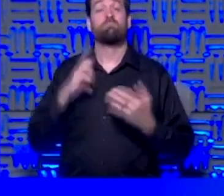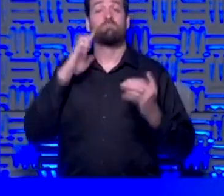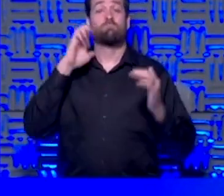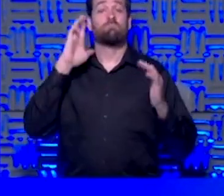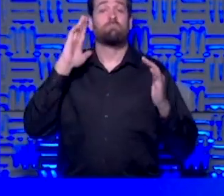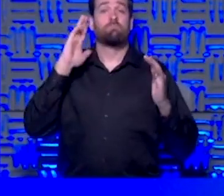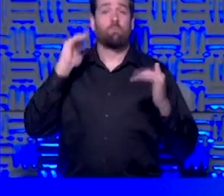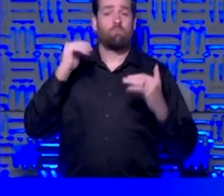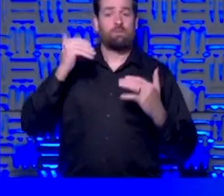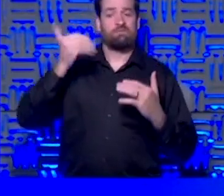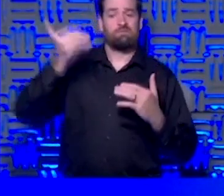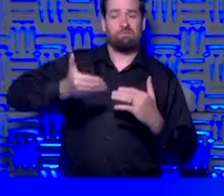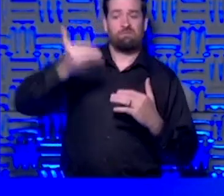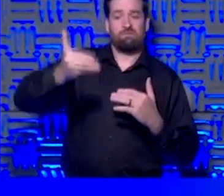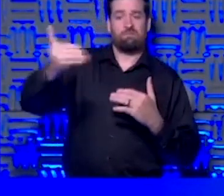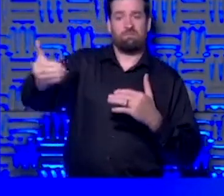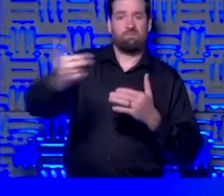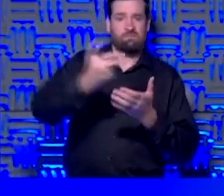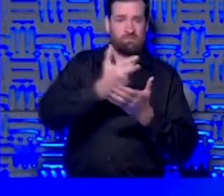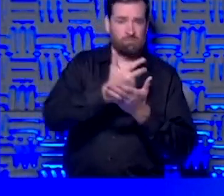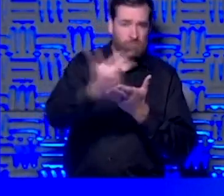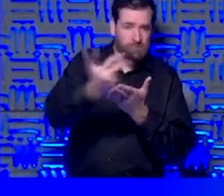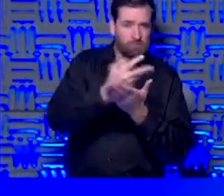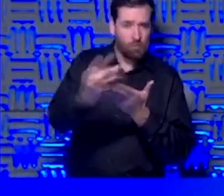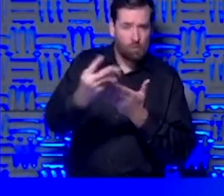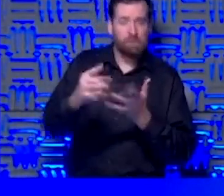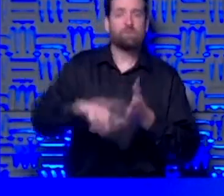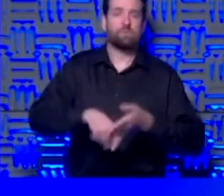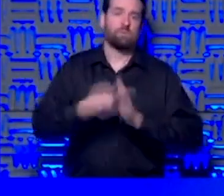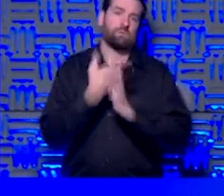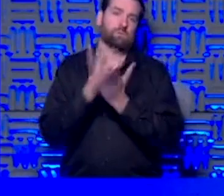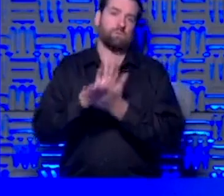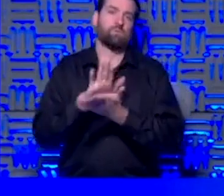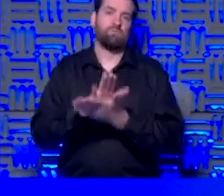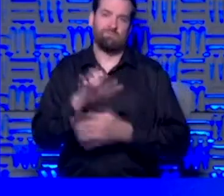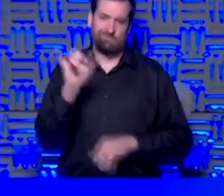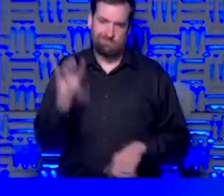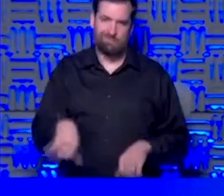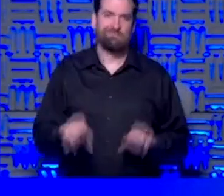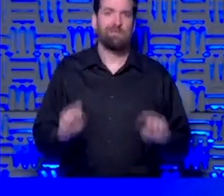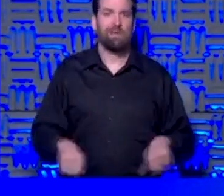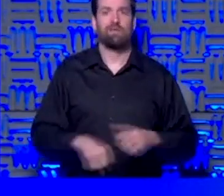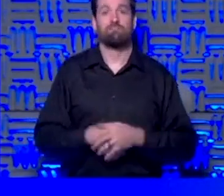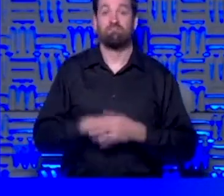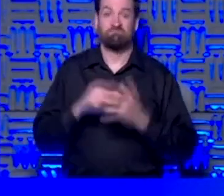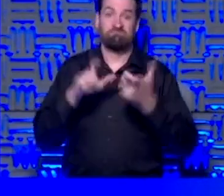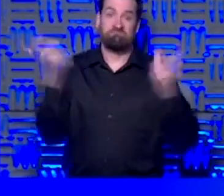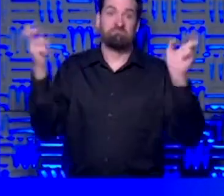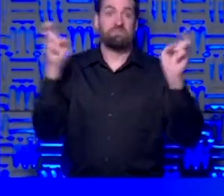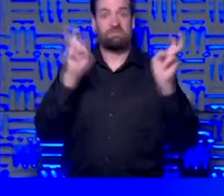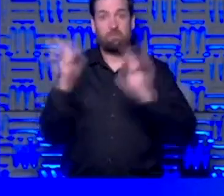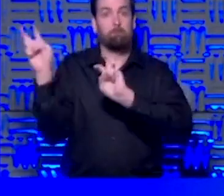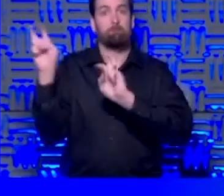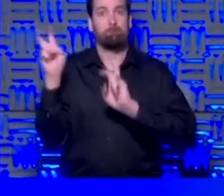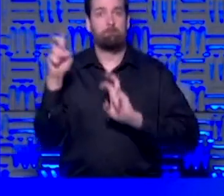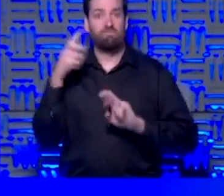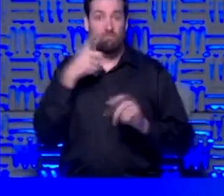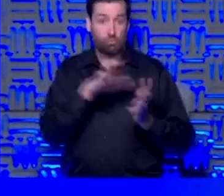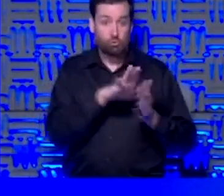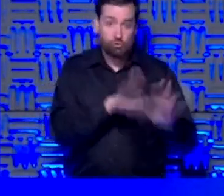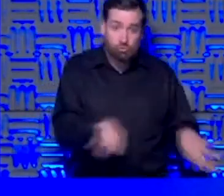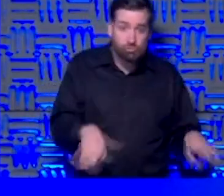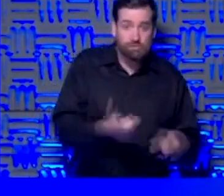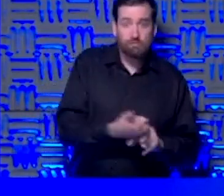hopefully by the next 3 or 4 weeks when school does start. So, because that is a big topic for everybody. It's a big topic for the